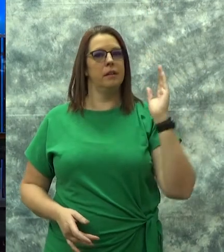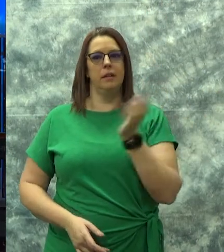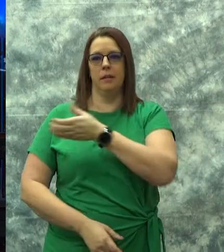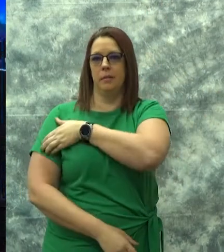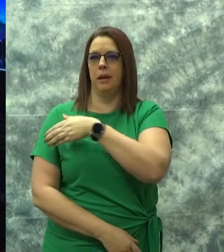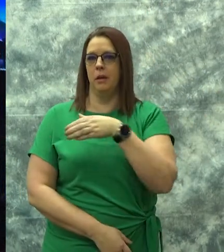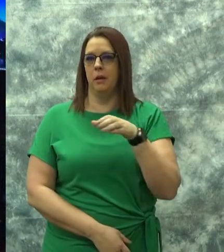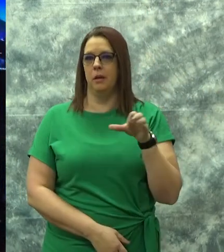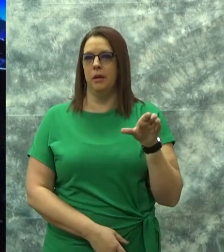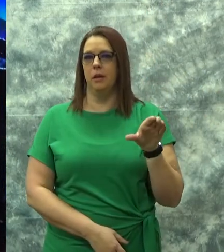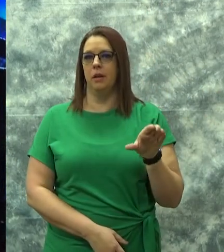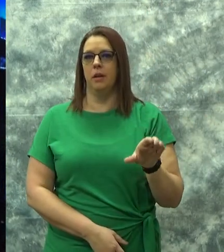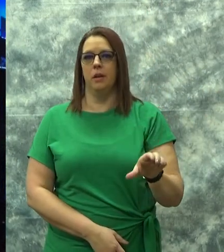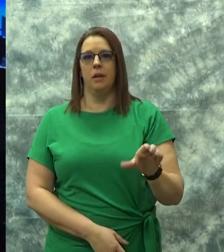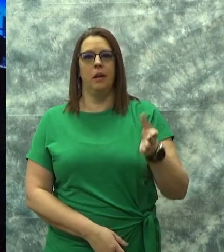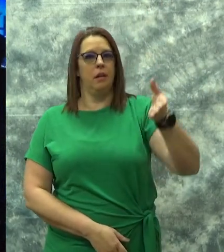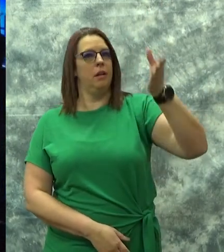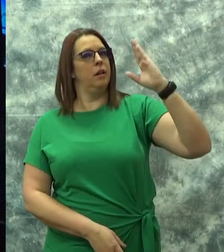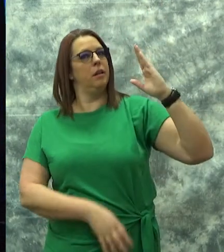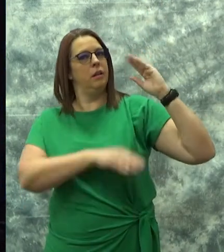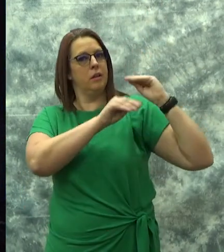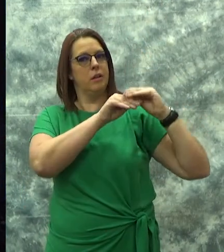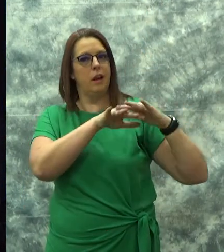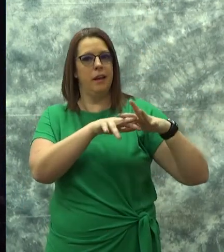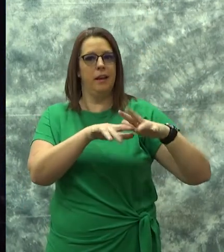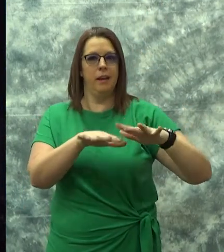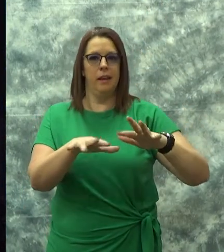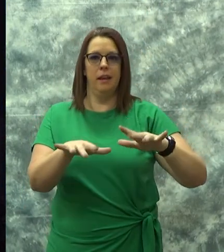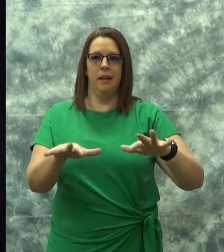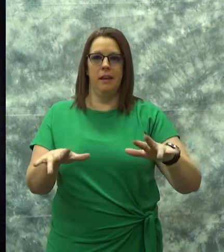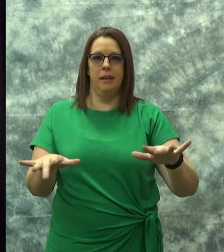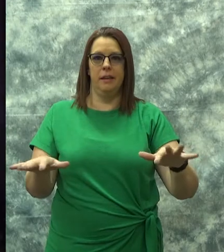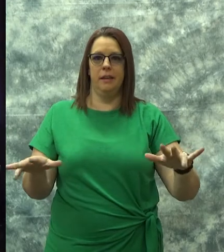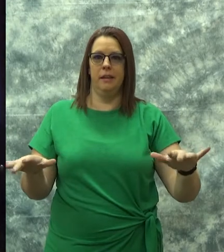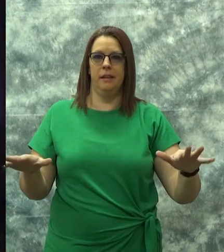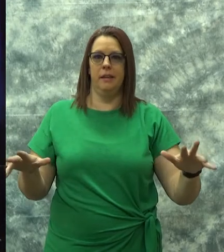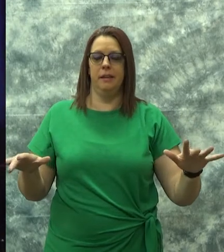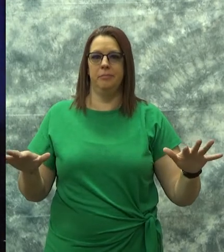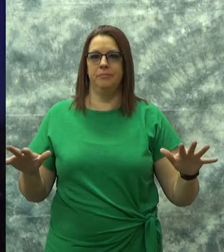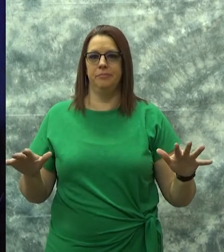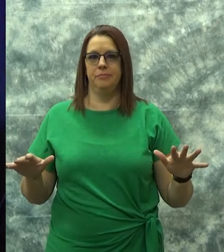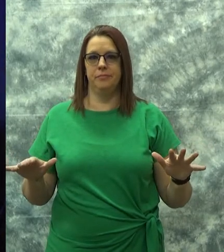can feel the mighty power and the